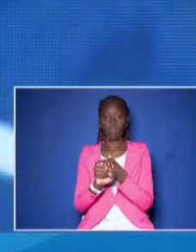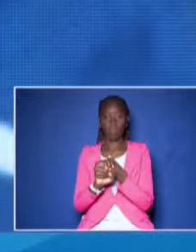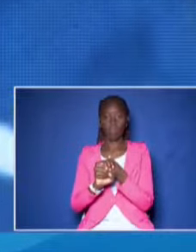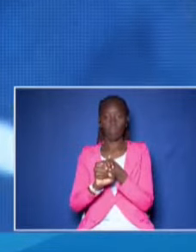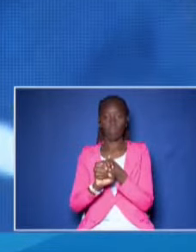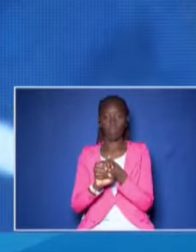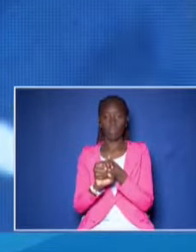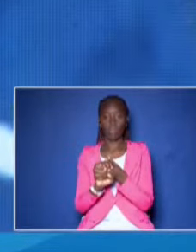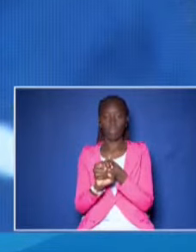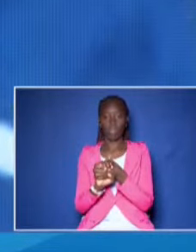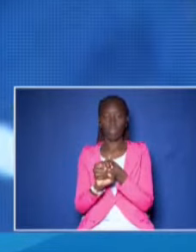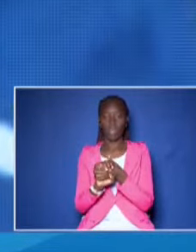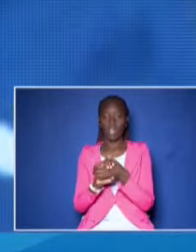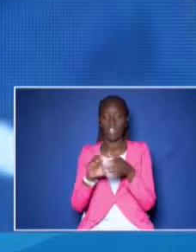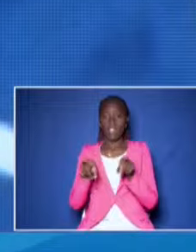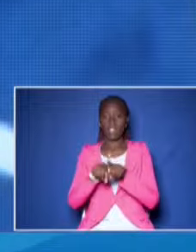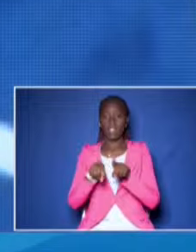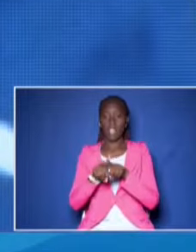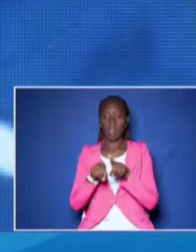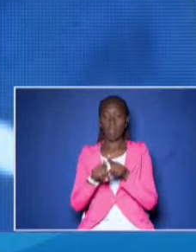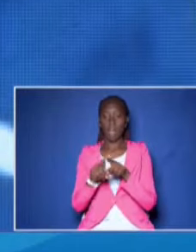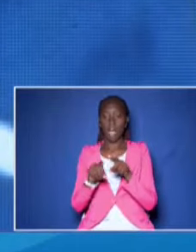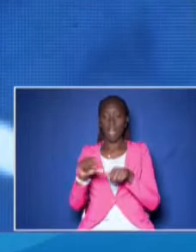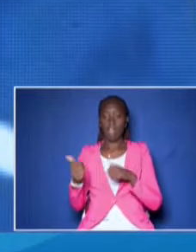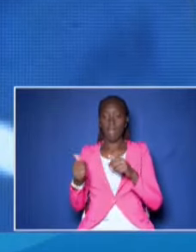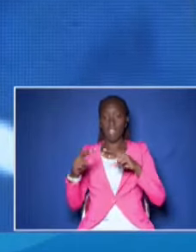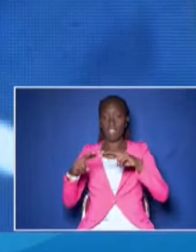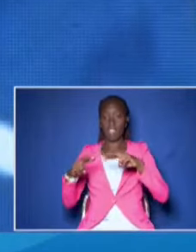believed yet a recent survey